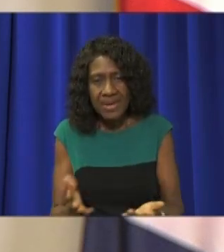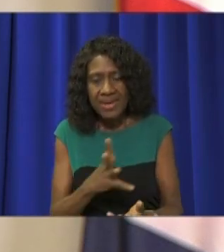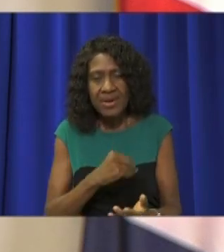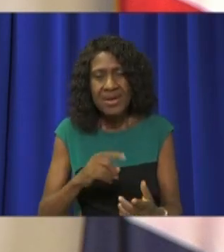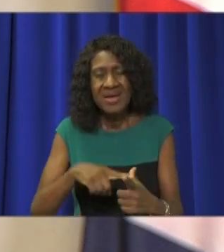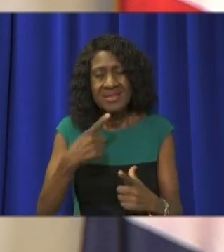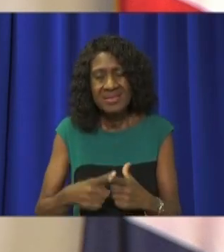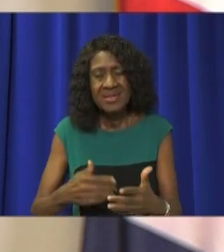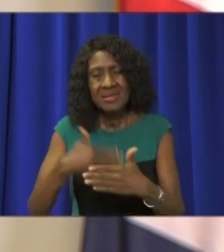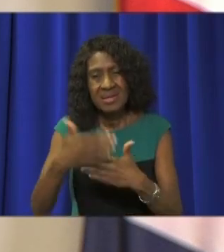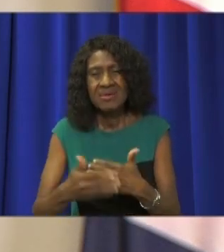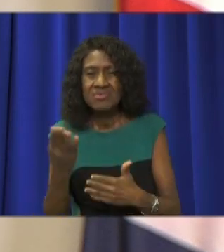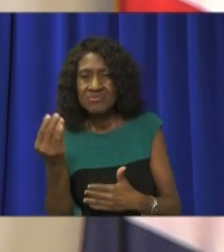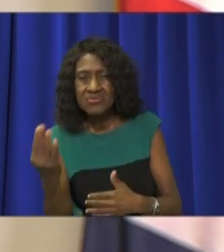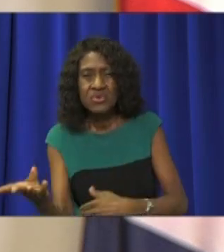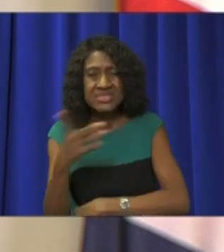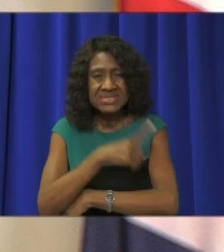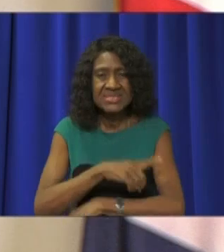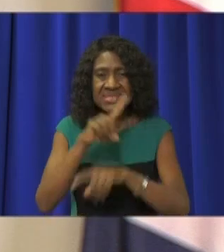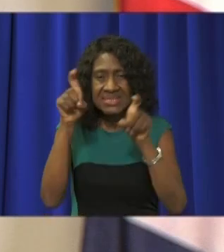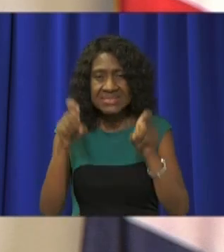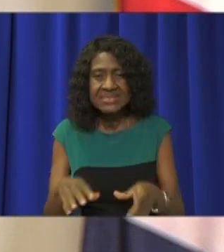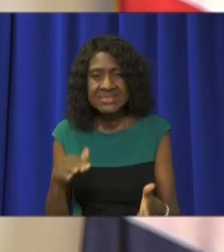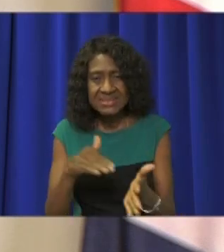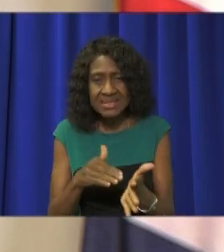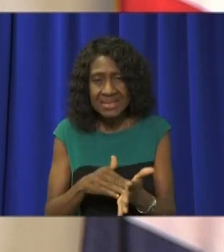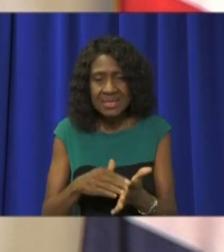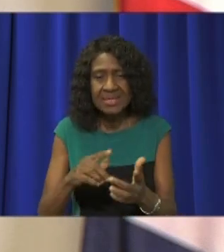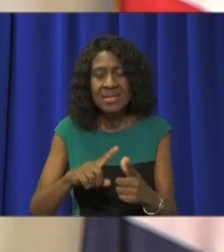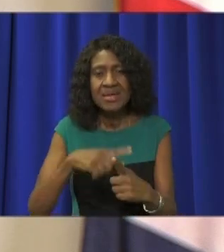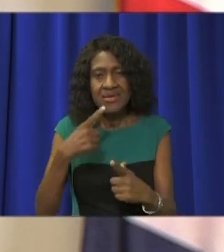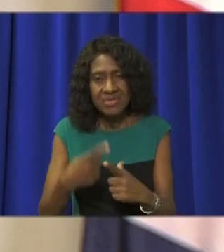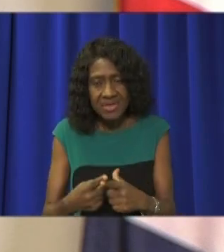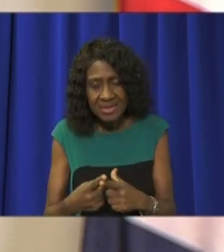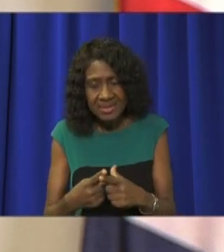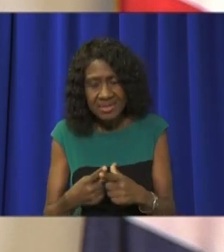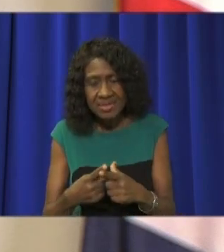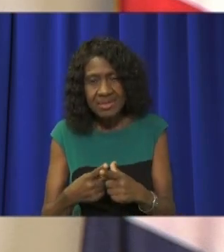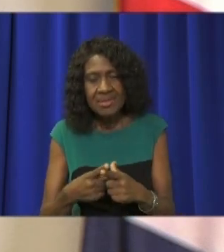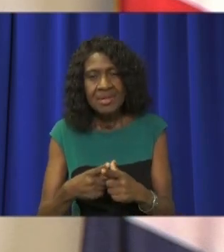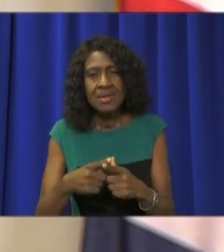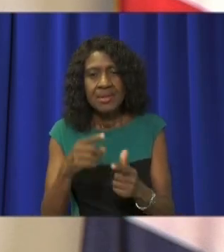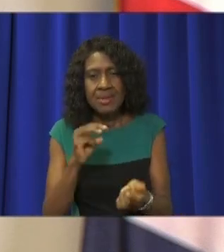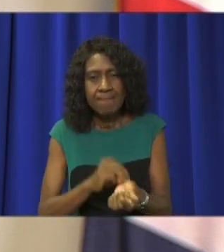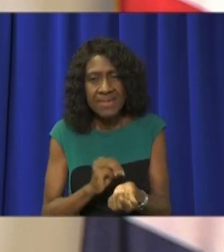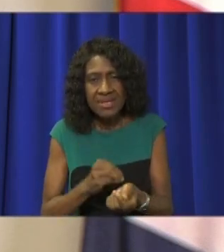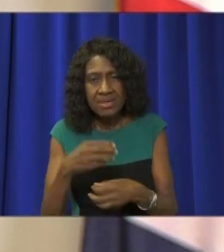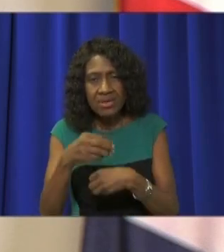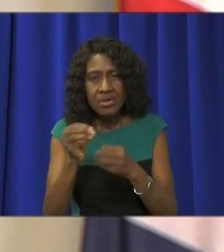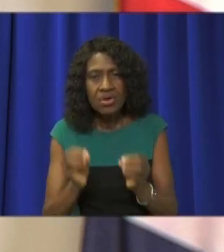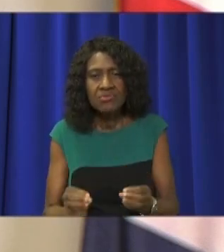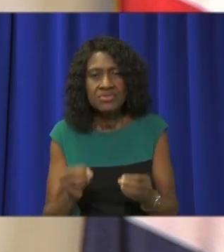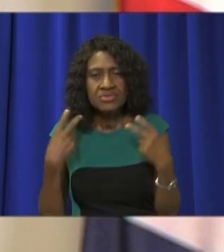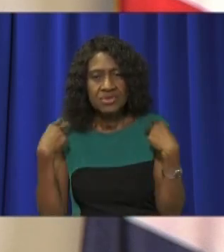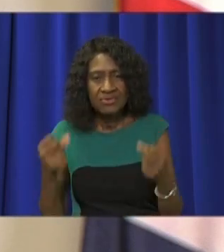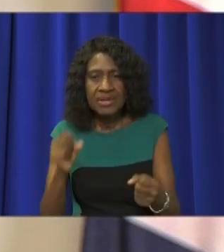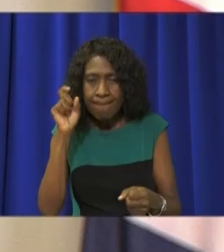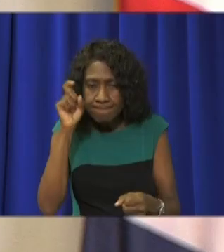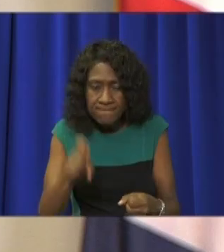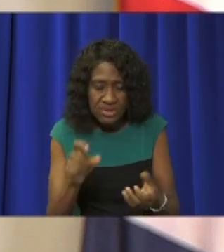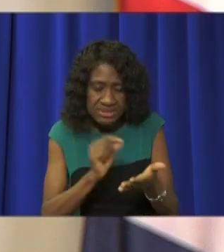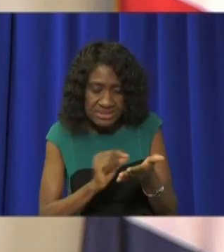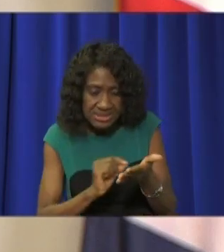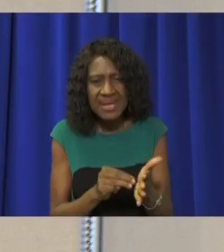after which a negative test result and sign-off by the Medical Officer of Health would be required prior to receiving clearance to go out into